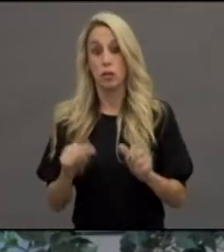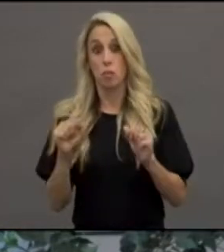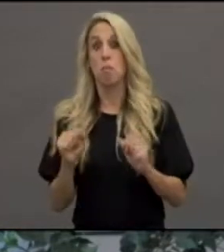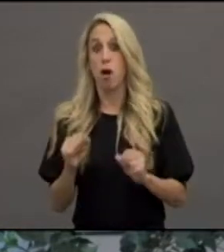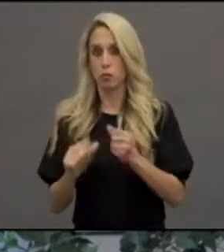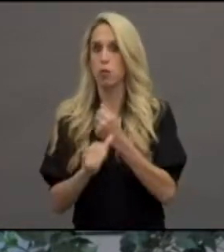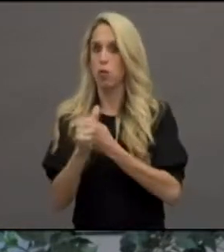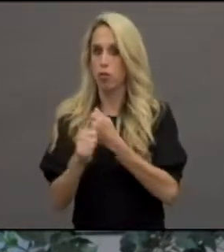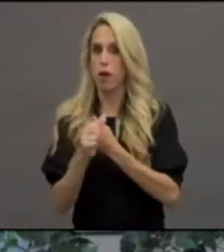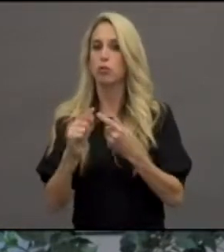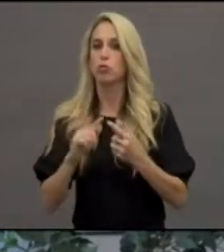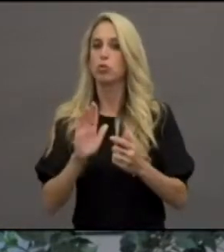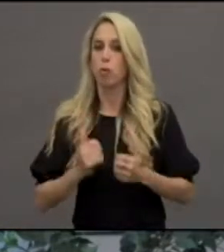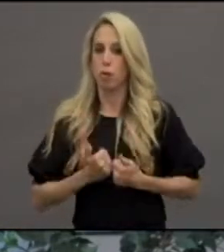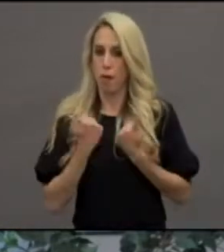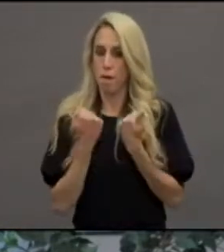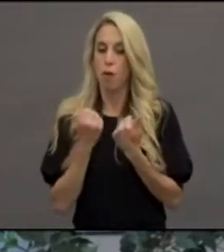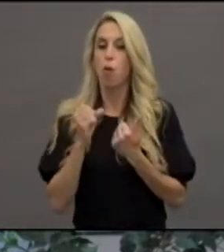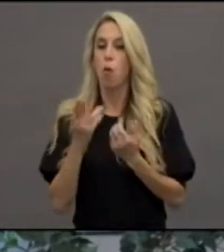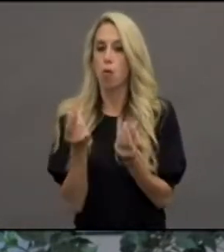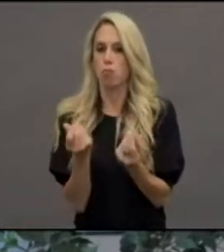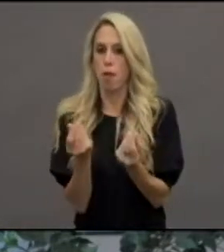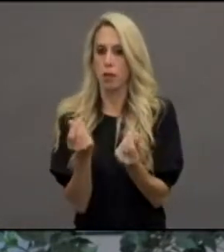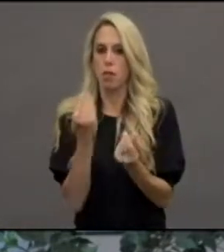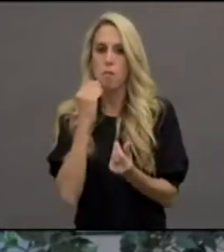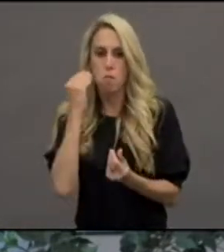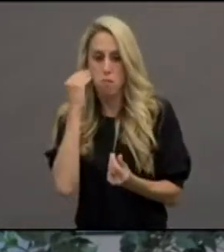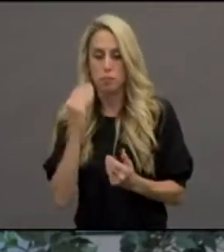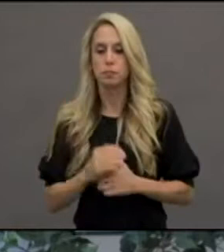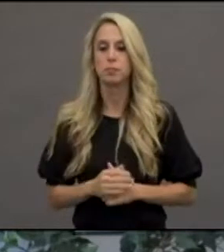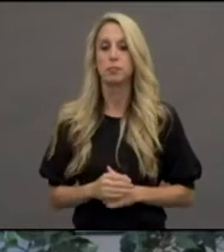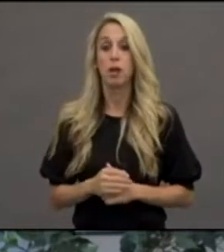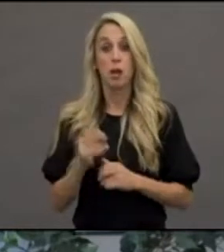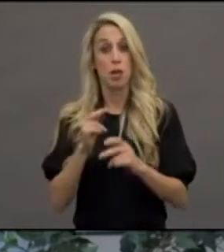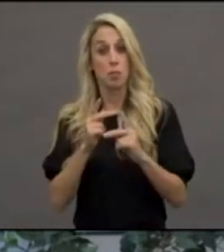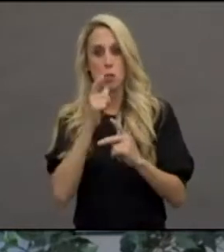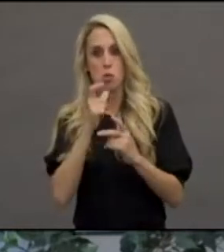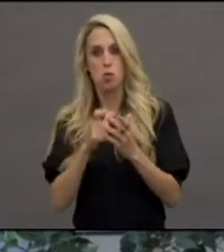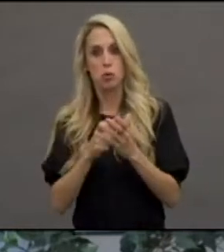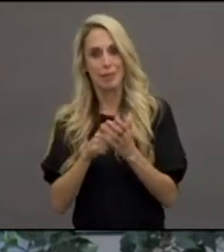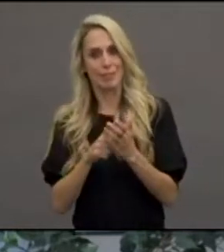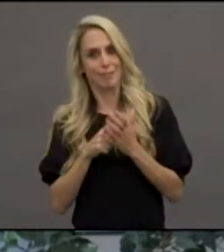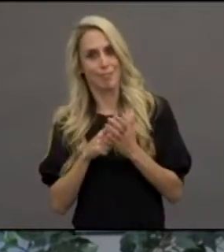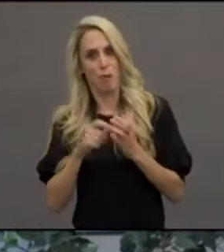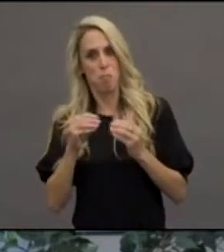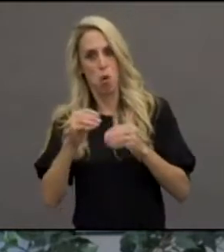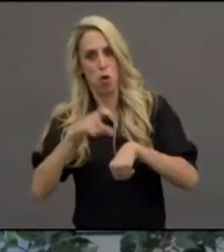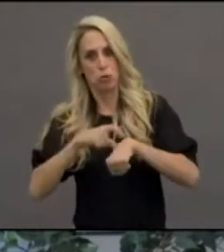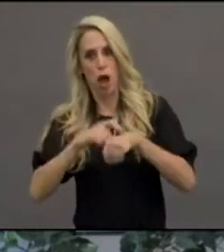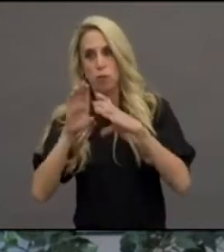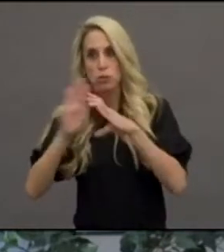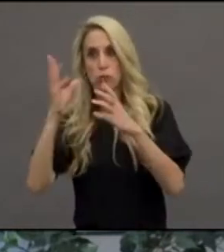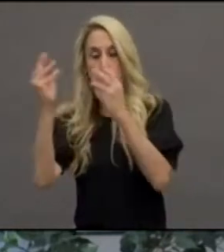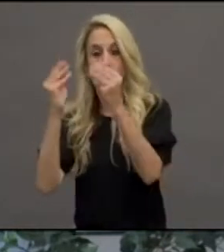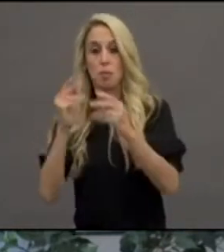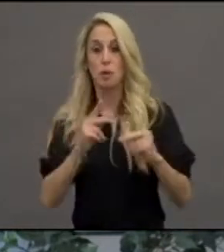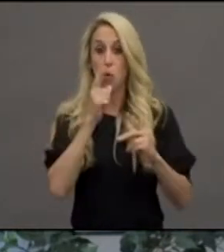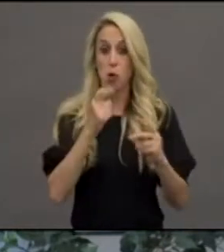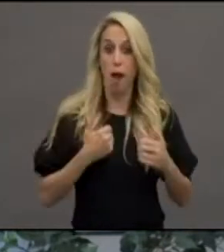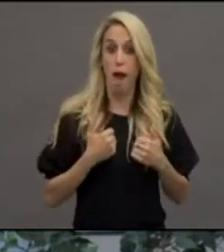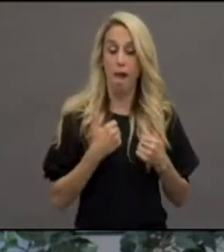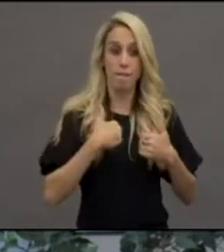potential threat to life or your property. Those who require additional time to evacuate and those with pets and